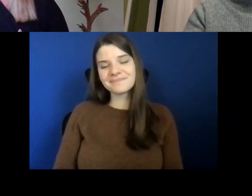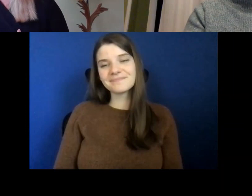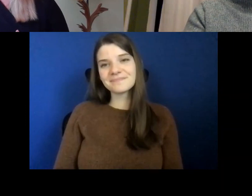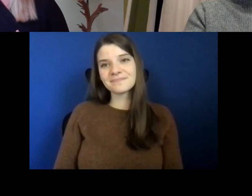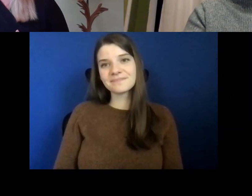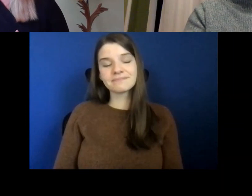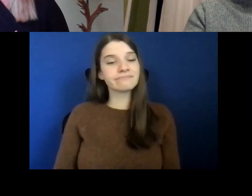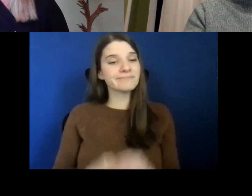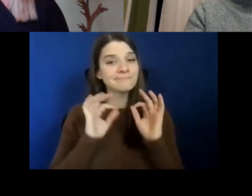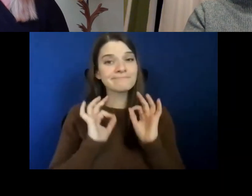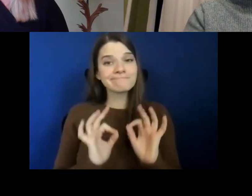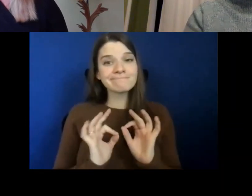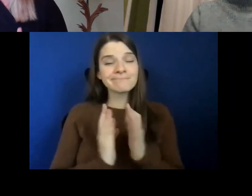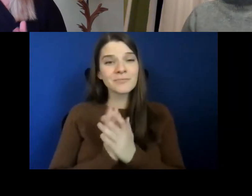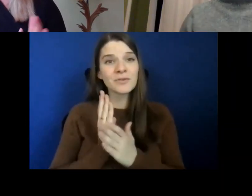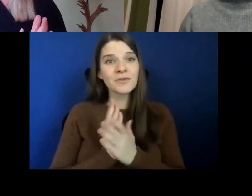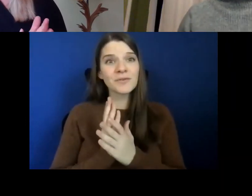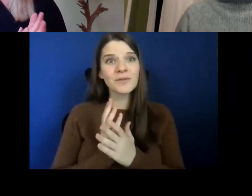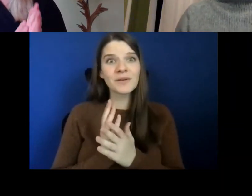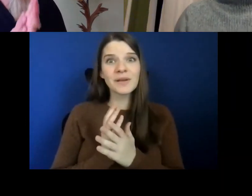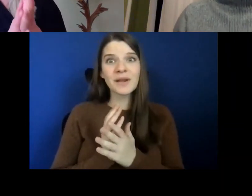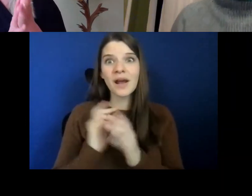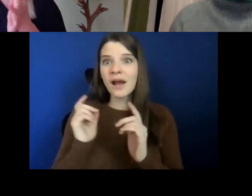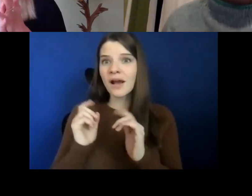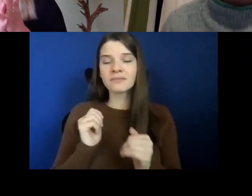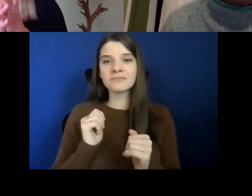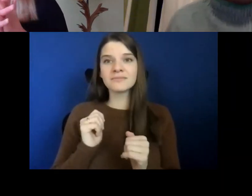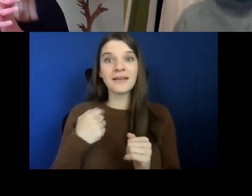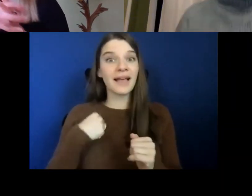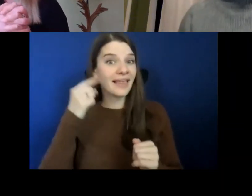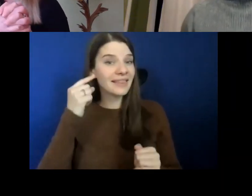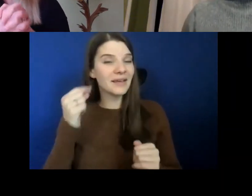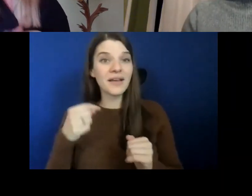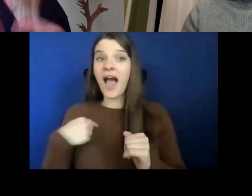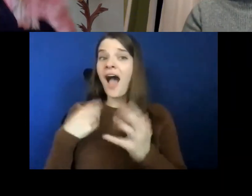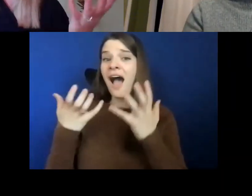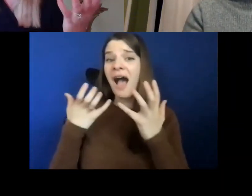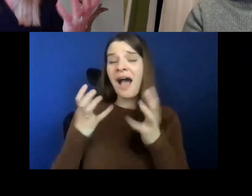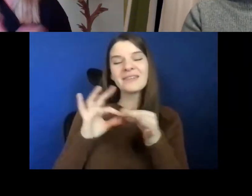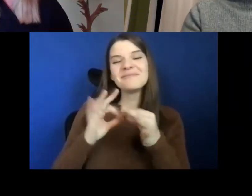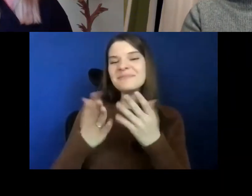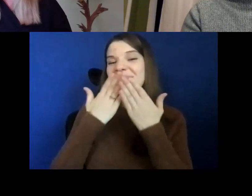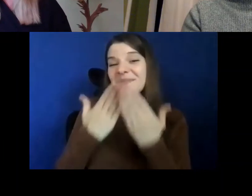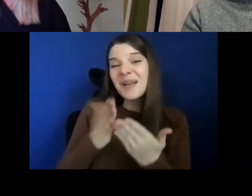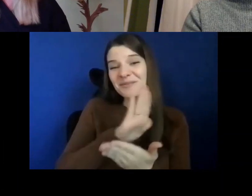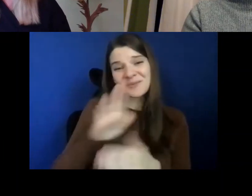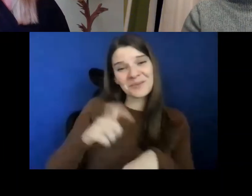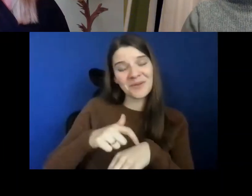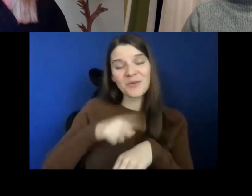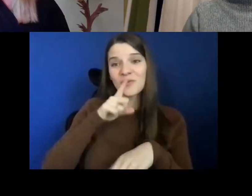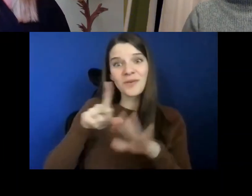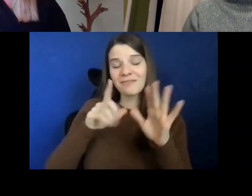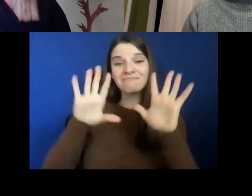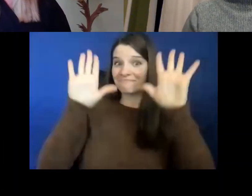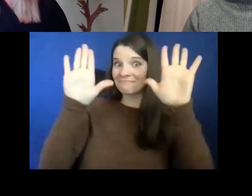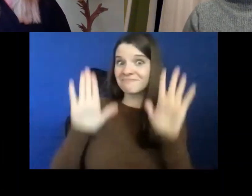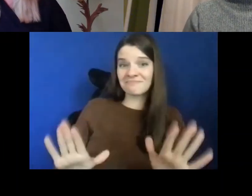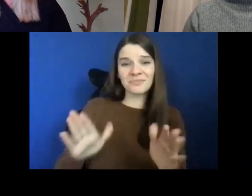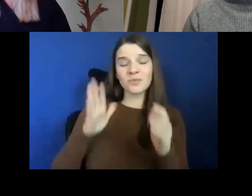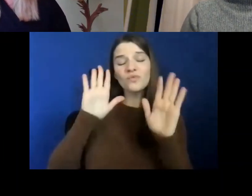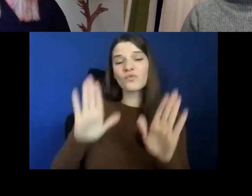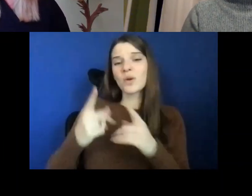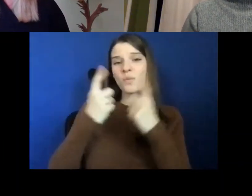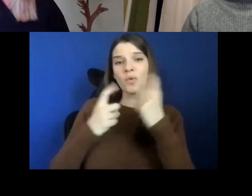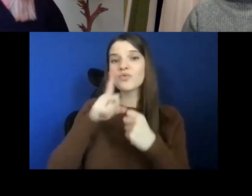All right. I thank Well, everyone. I was going to say, I thank everyone for their time. These have been fabulous questions. So I